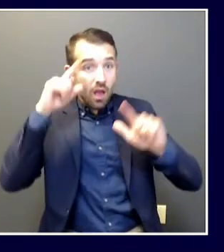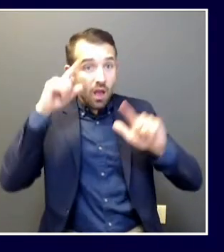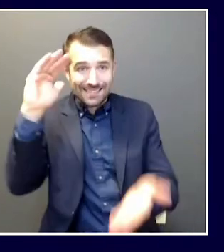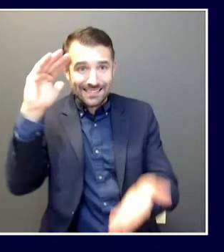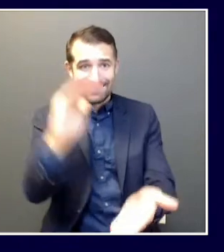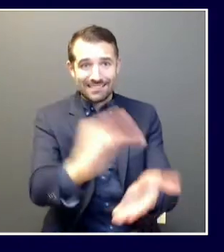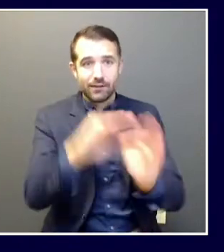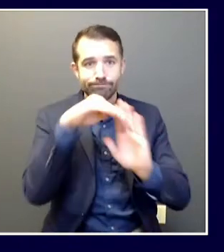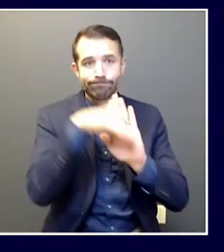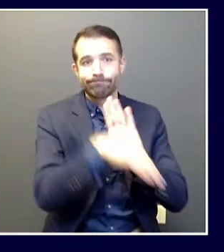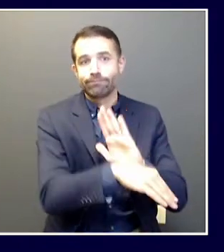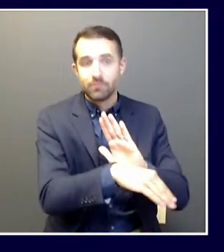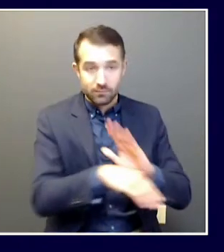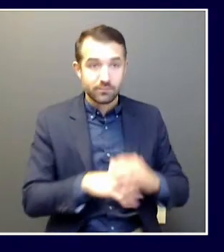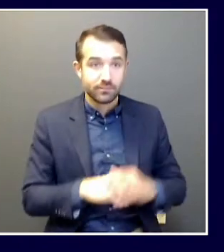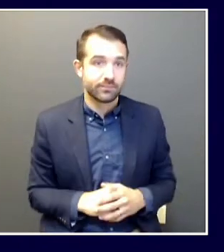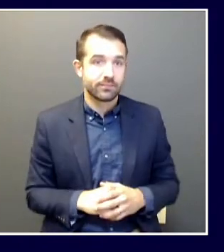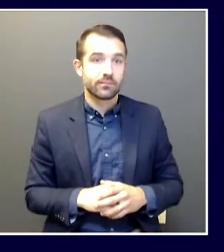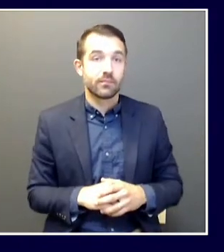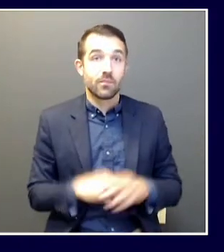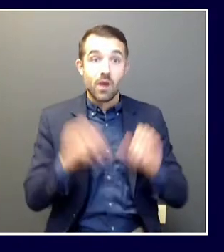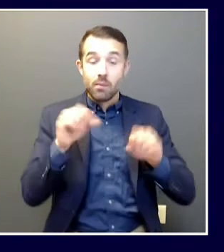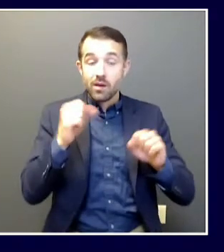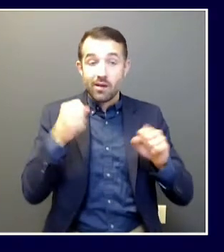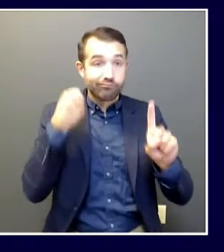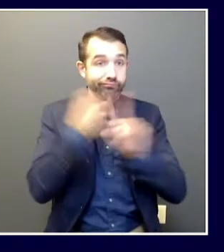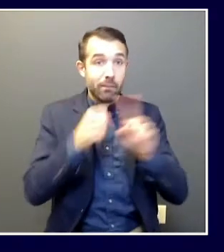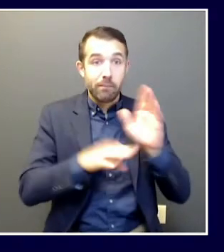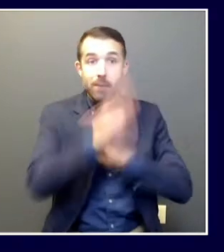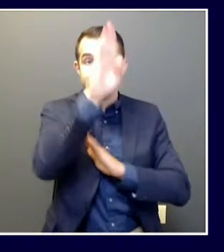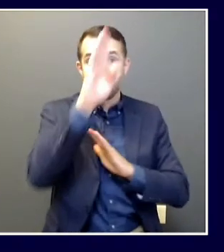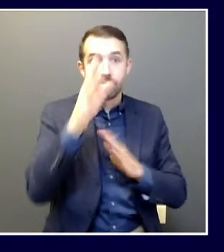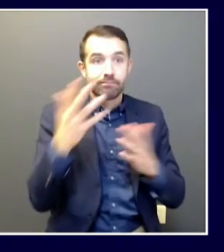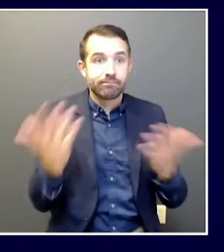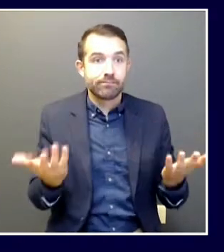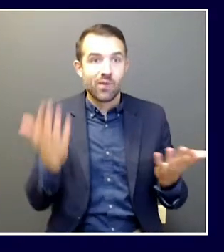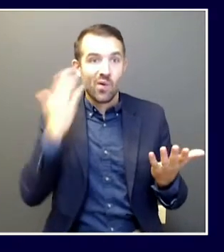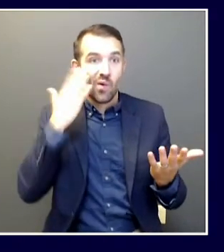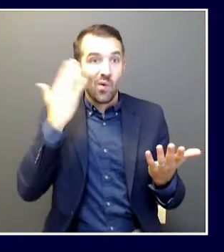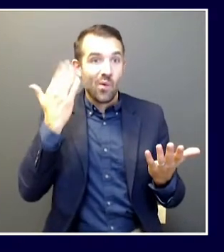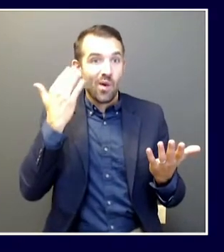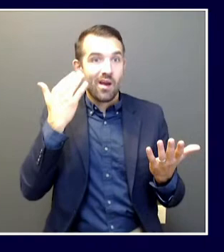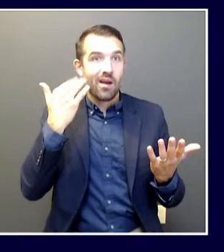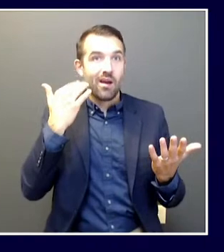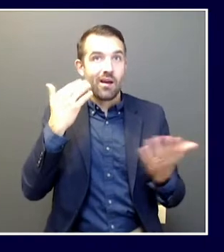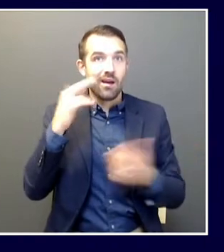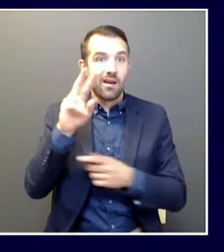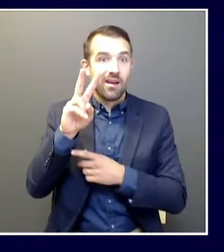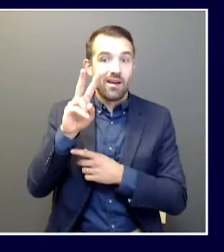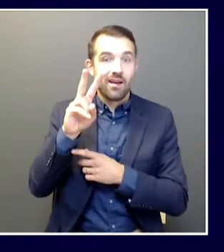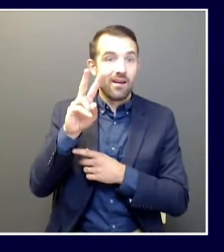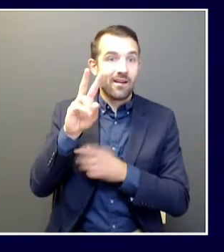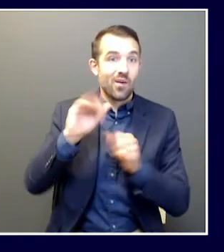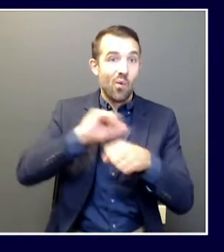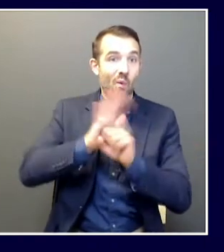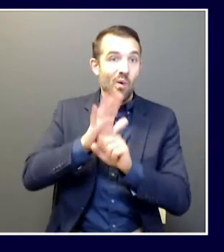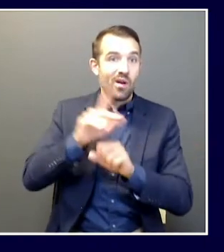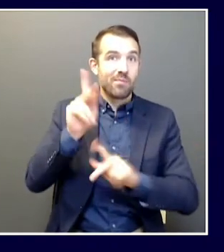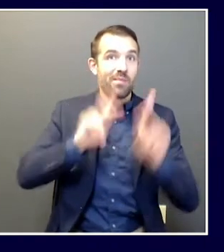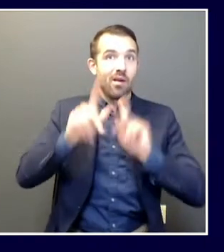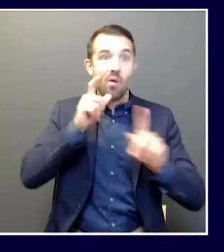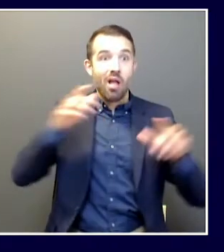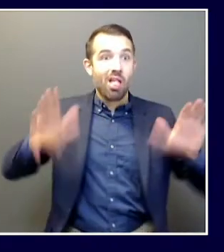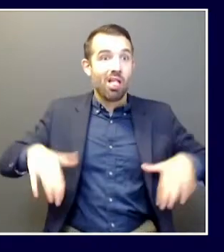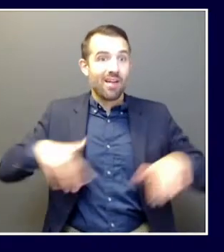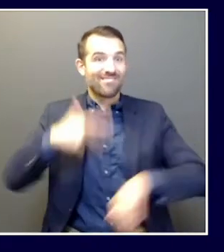forbid they go in the opposite direction because the virus discovers a new pocket of unvaccinated individuals to infect.